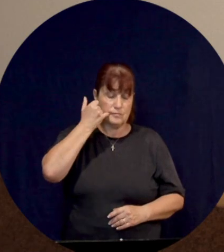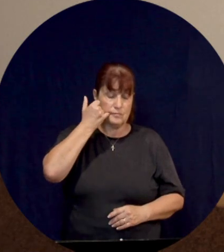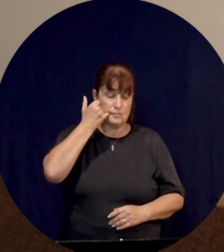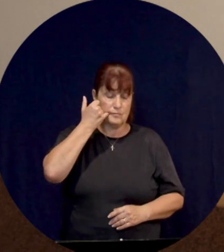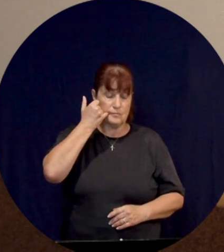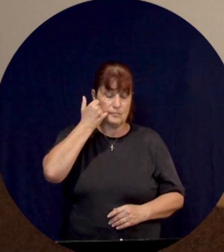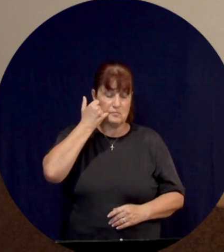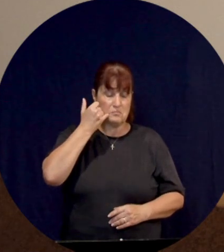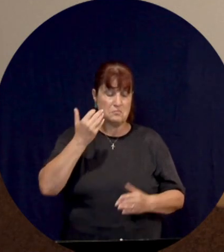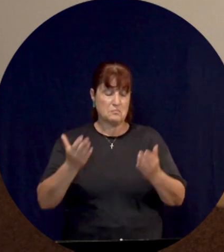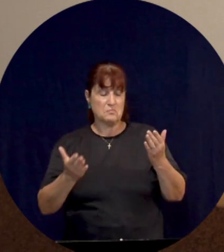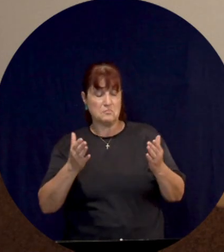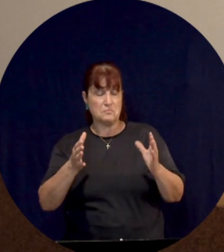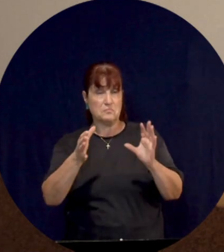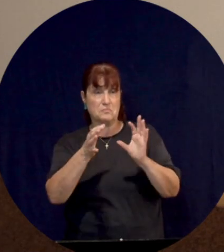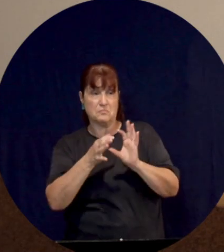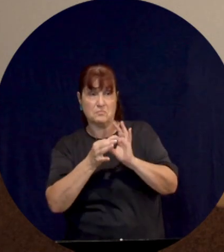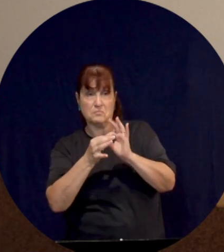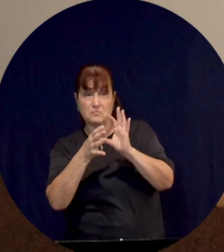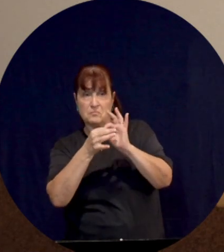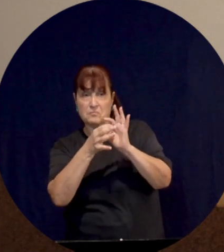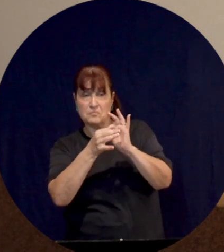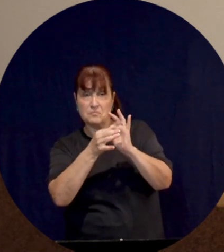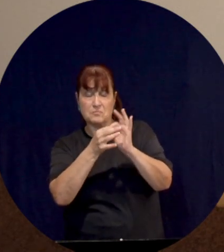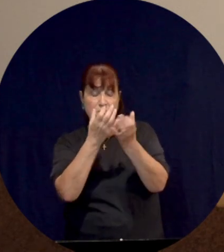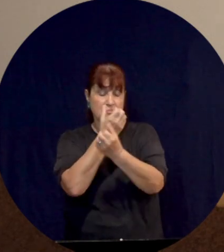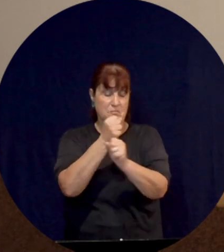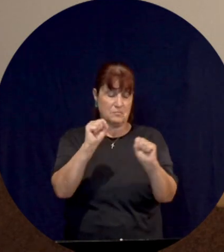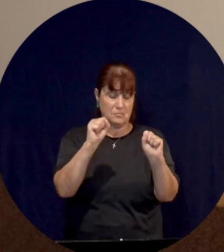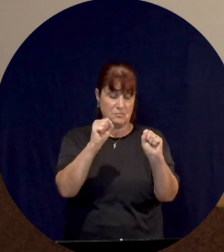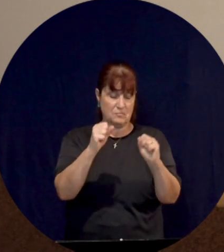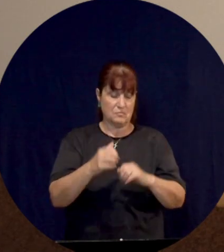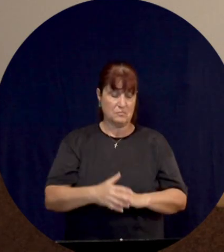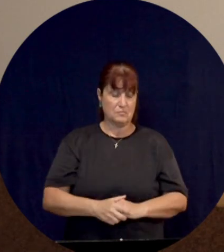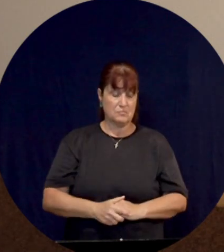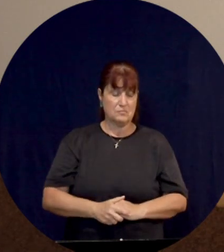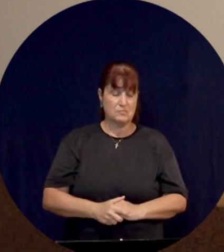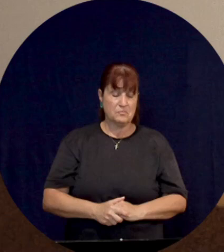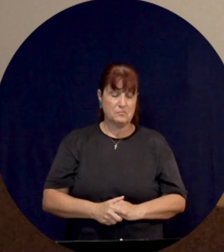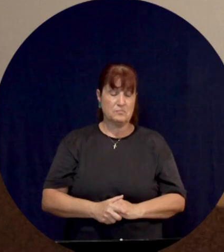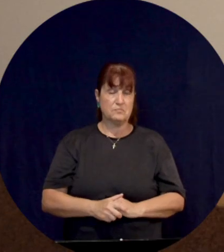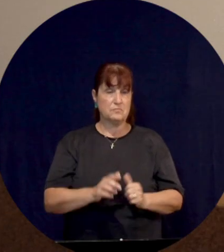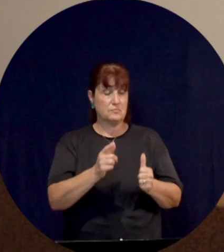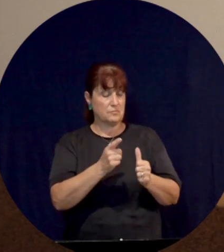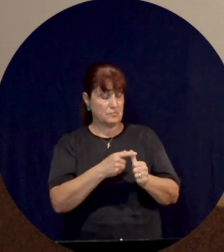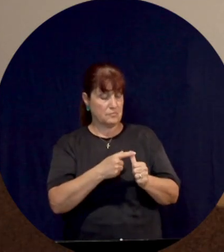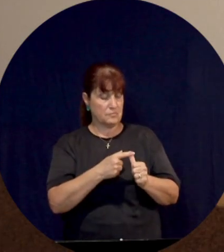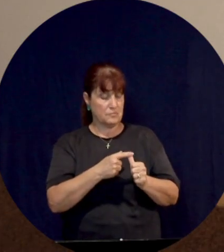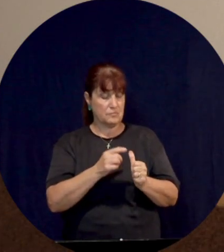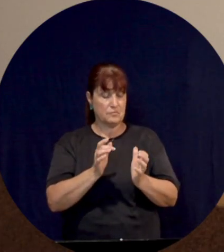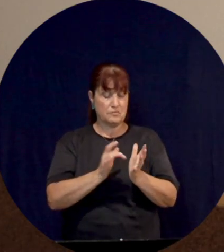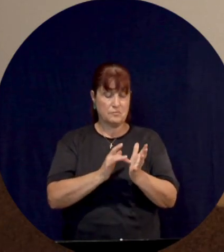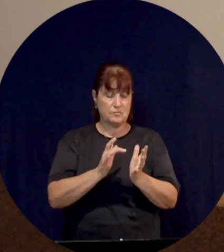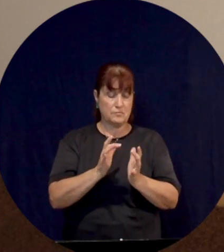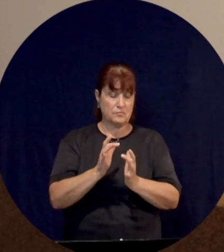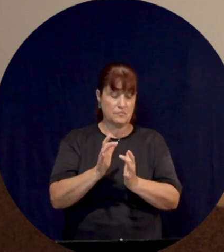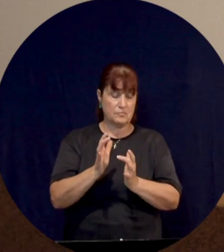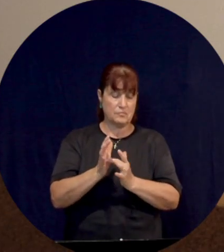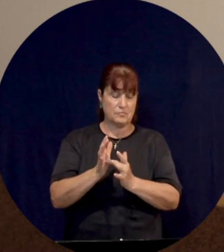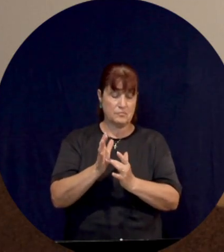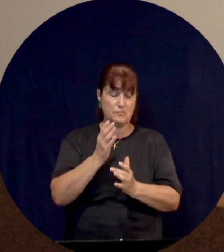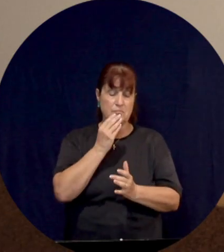race jealous and thus save some of them. For if their rejection is